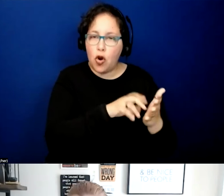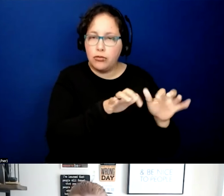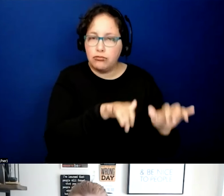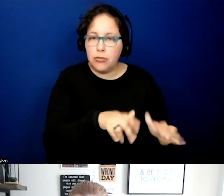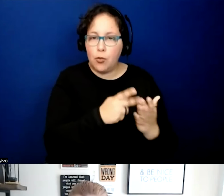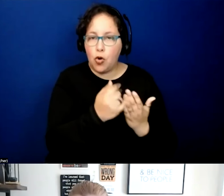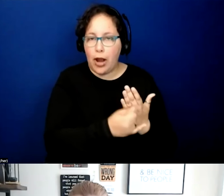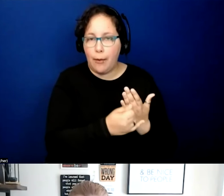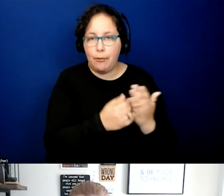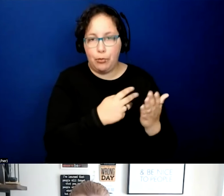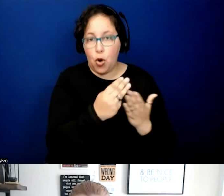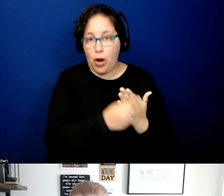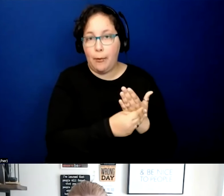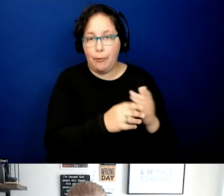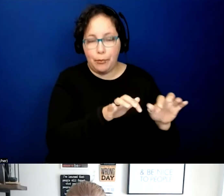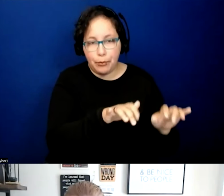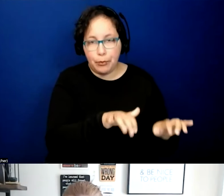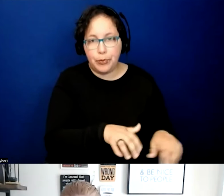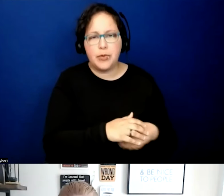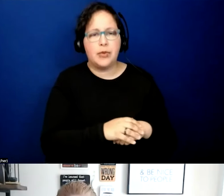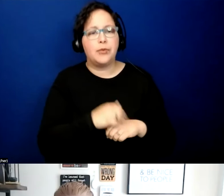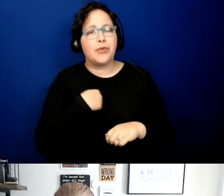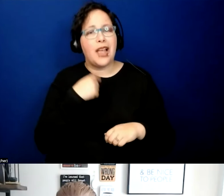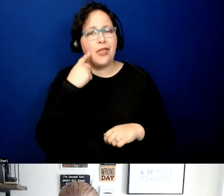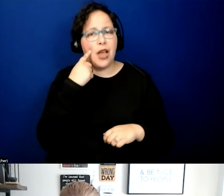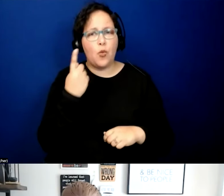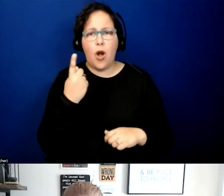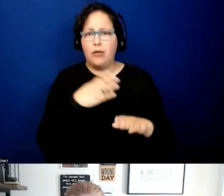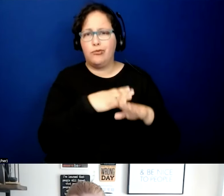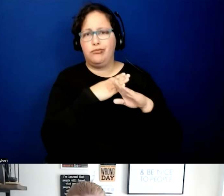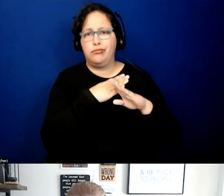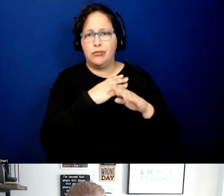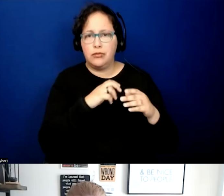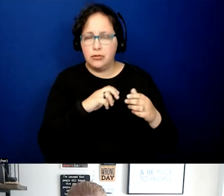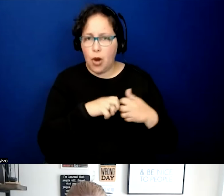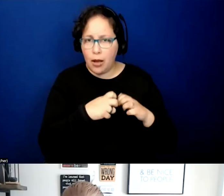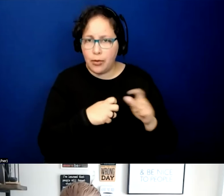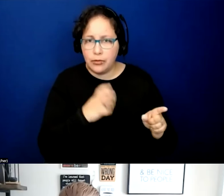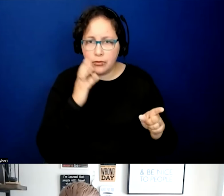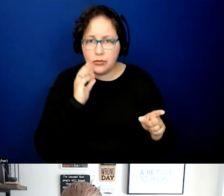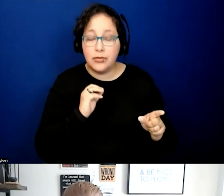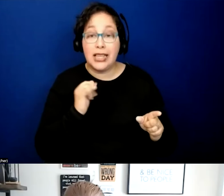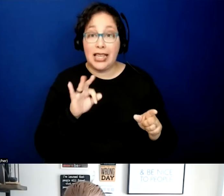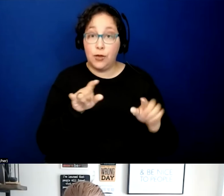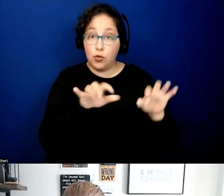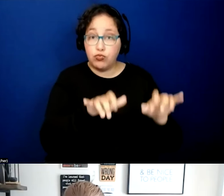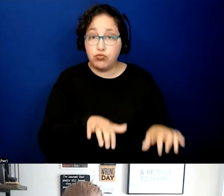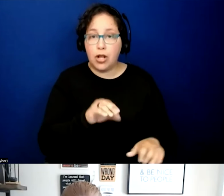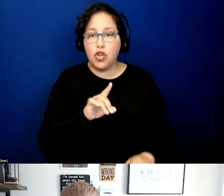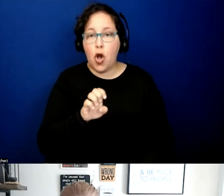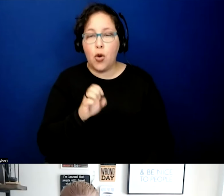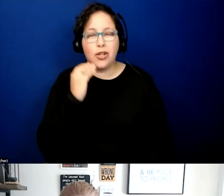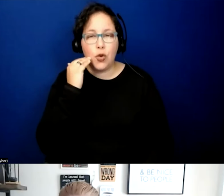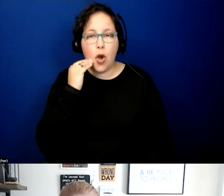And, I think one of the biggest barriers that they've encountered along the way is, if you write code, all about syntax